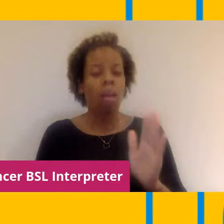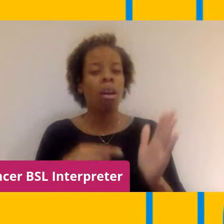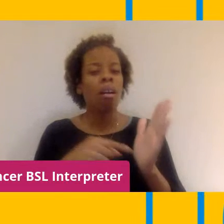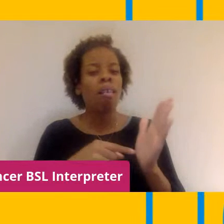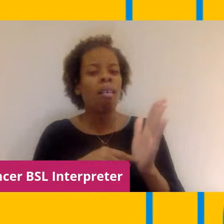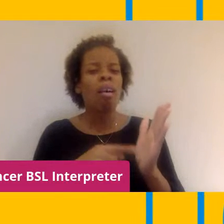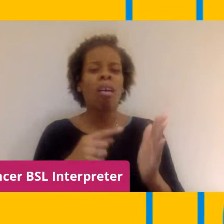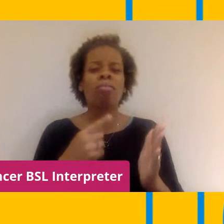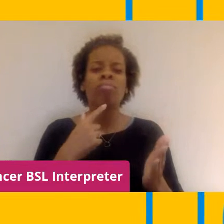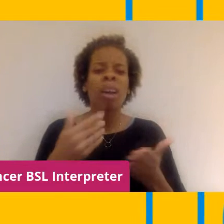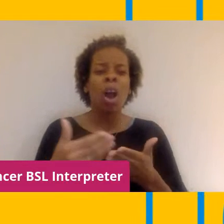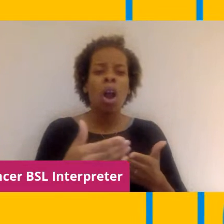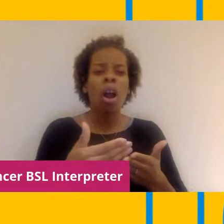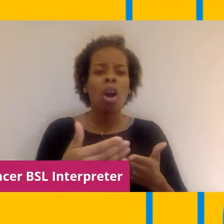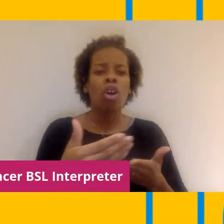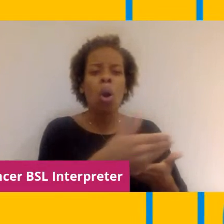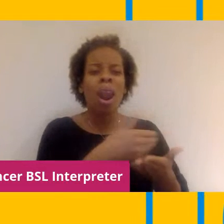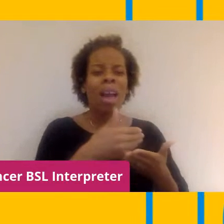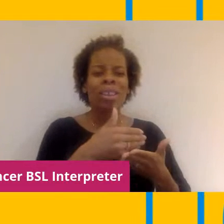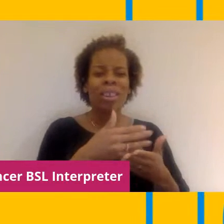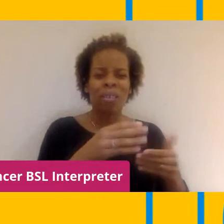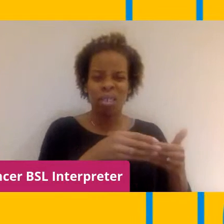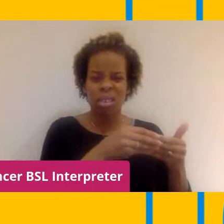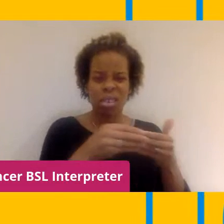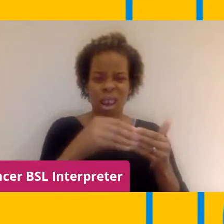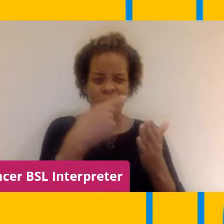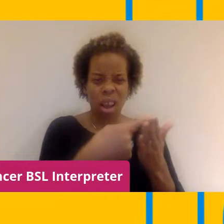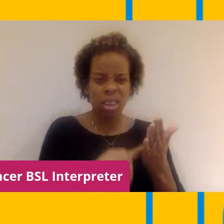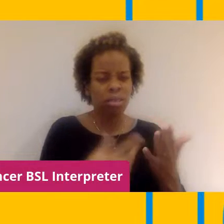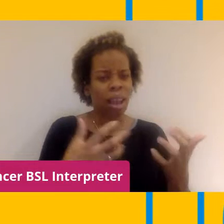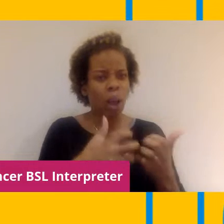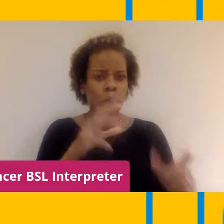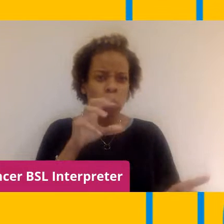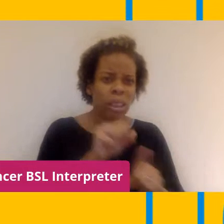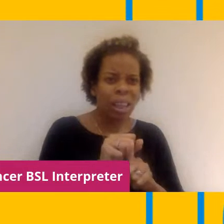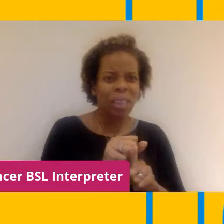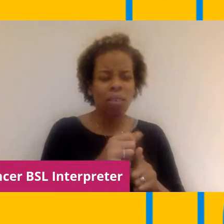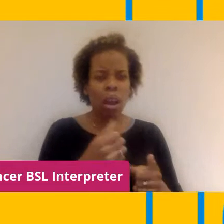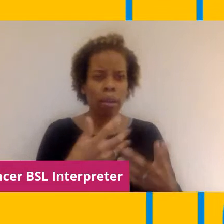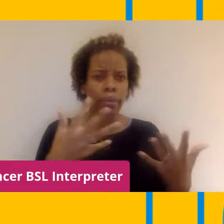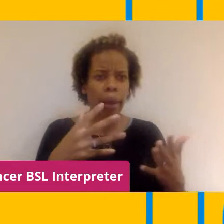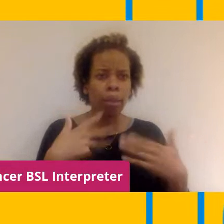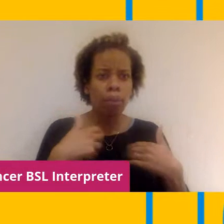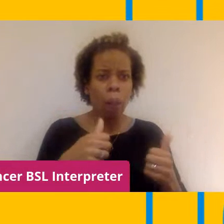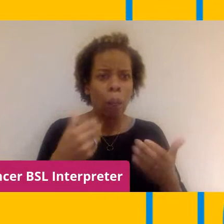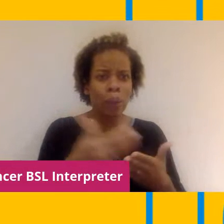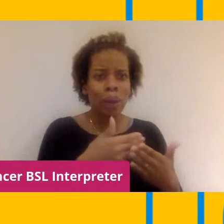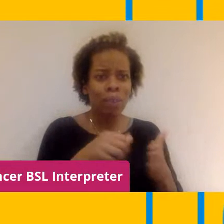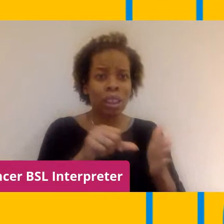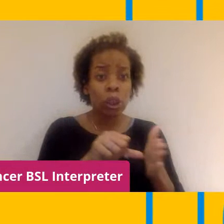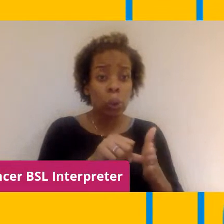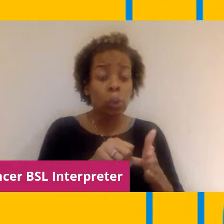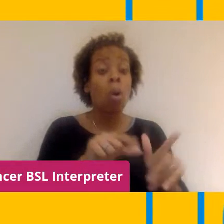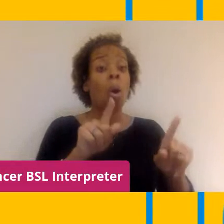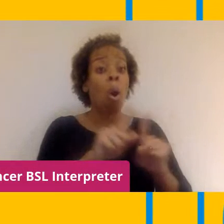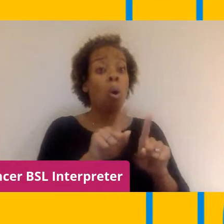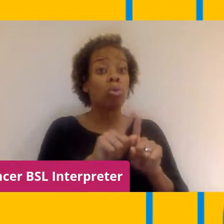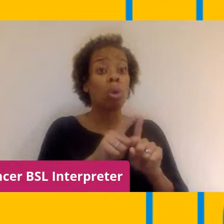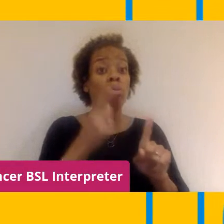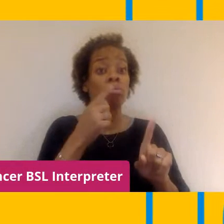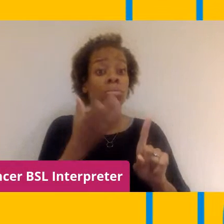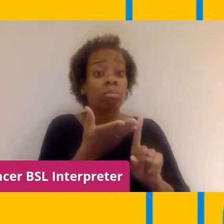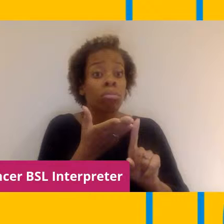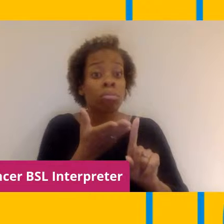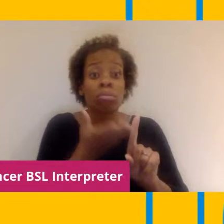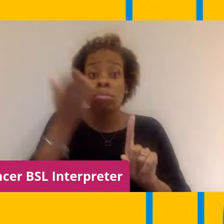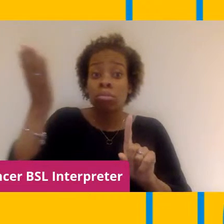for branches on how to identify and address the health and safety issues and how to escalate where employers